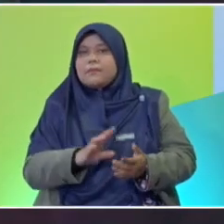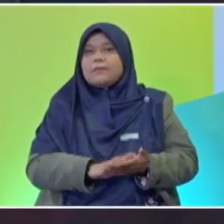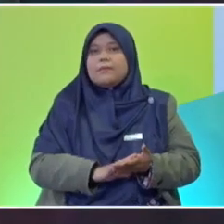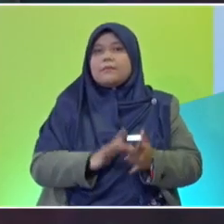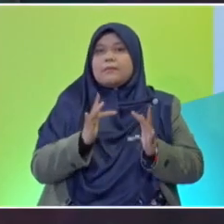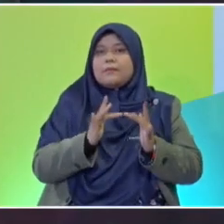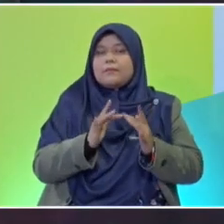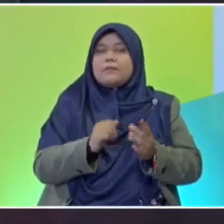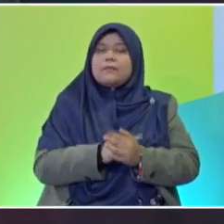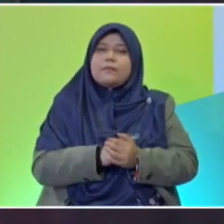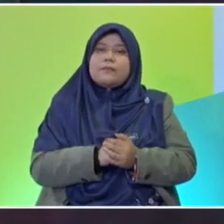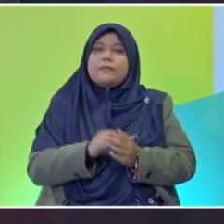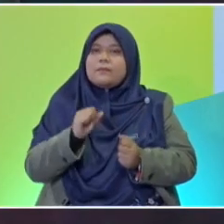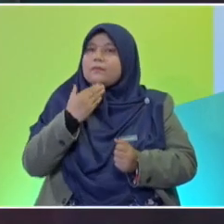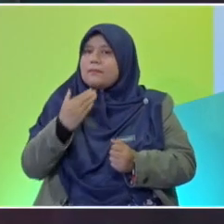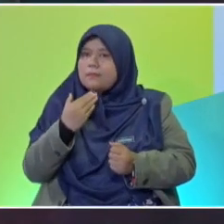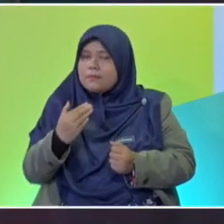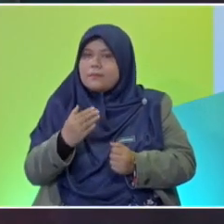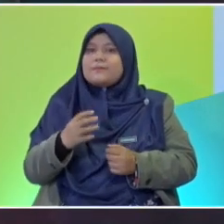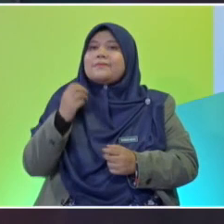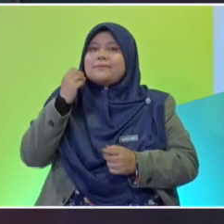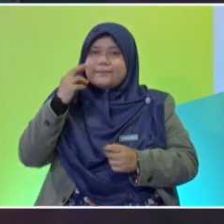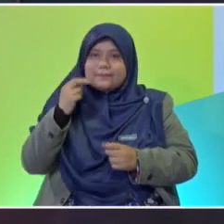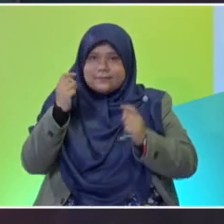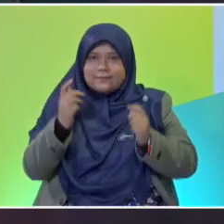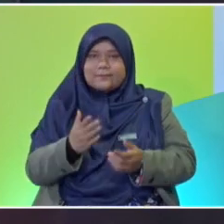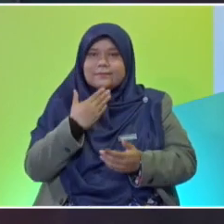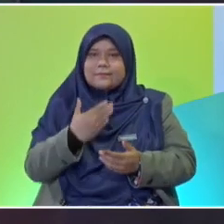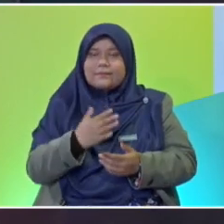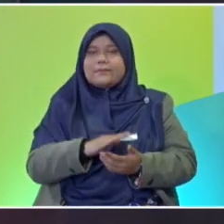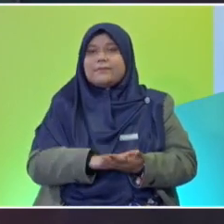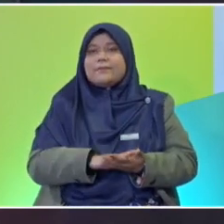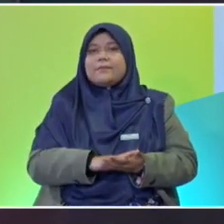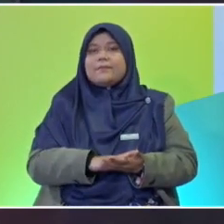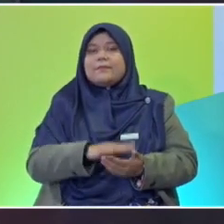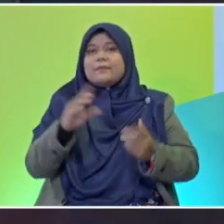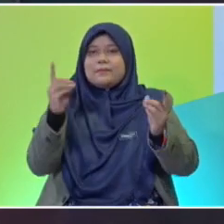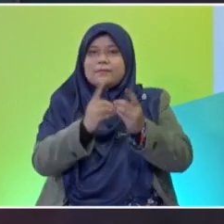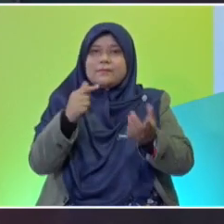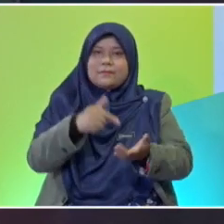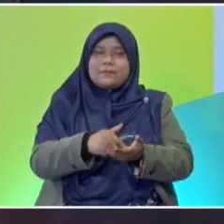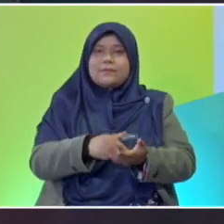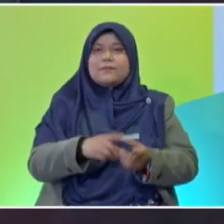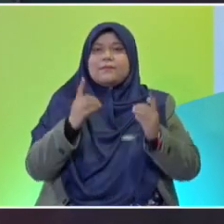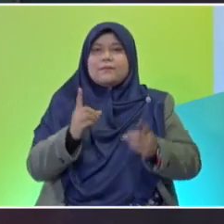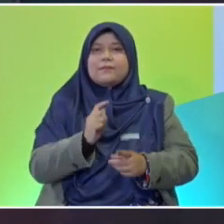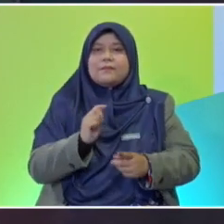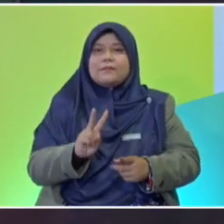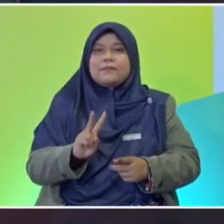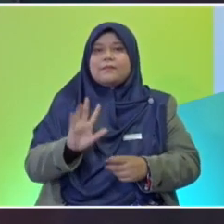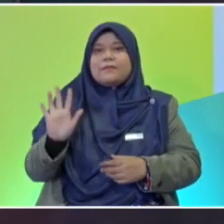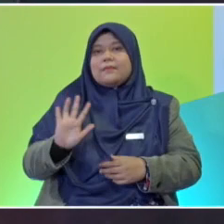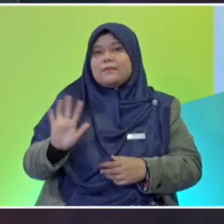once again, thank you, teacher Nina. Thank you, teacher Shida. And thank you for watching. We will see you again only on EduwebTV KPM.